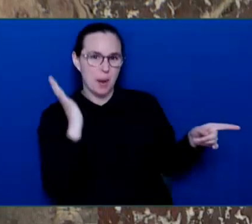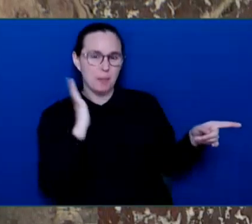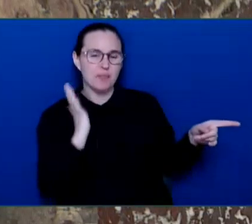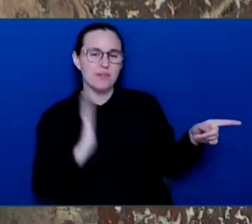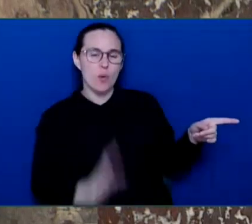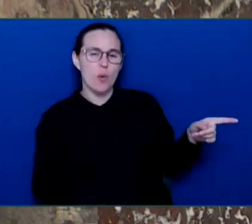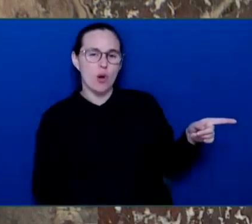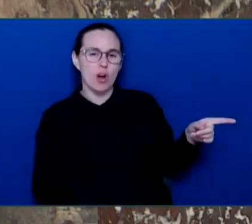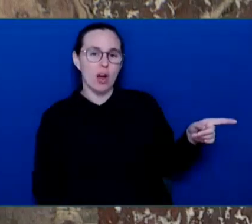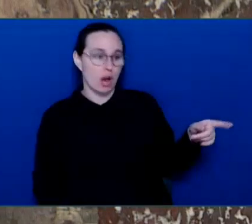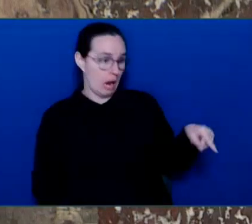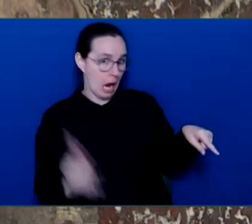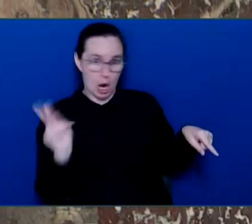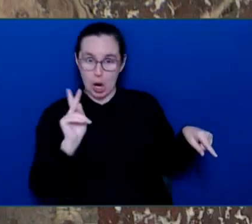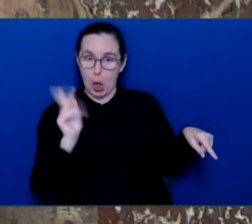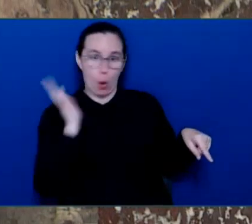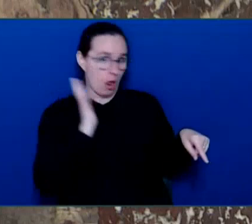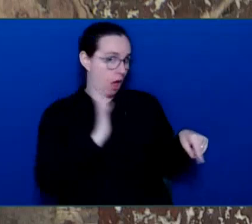the mirror, Honourable Speaker.